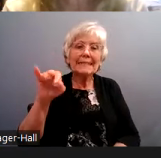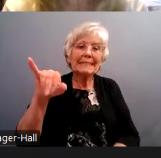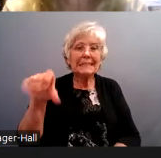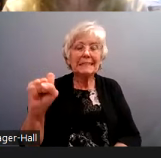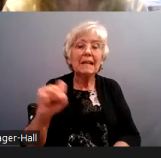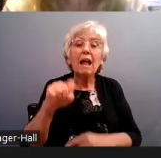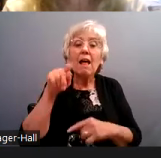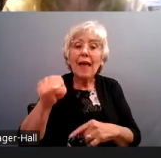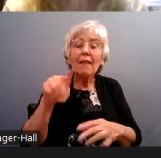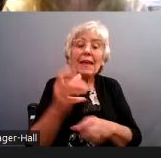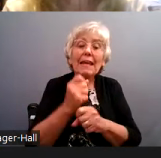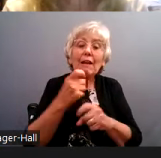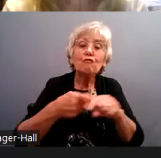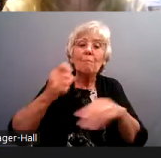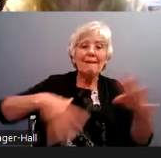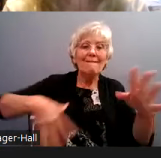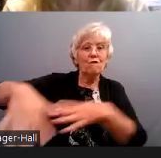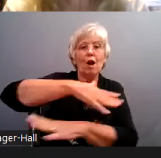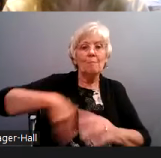that from the environment.